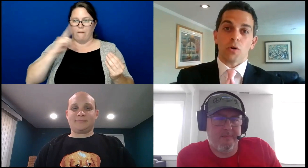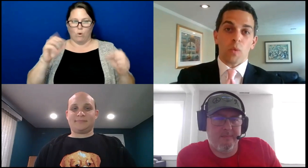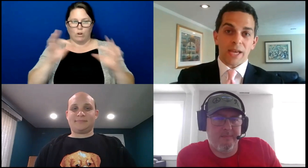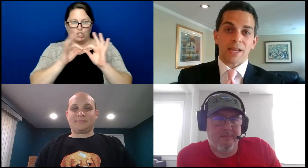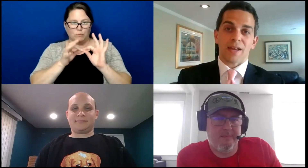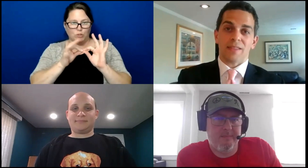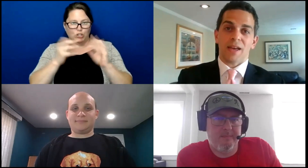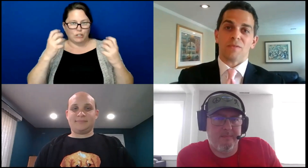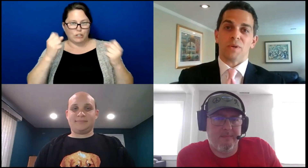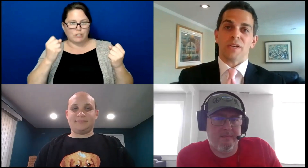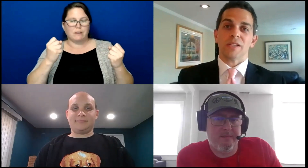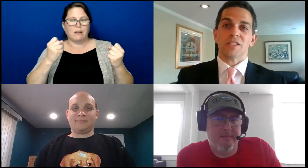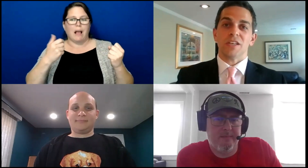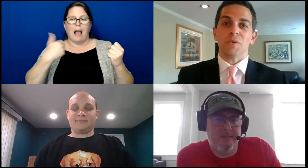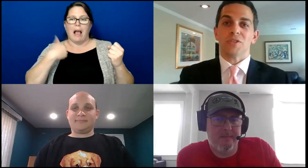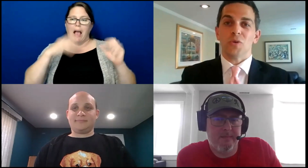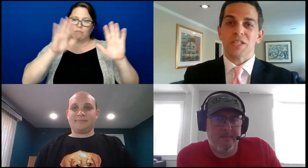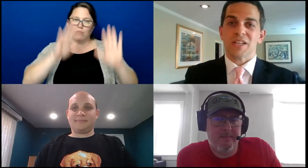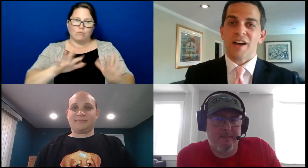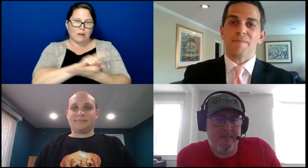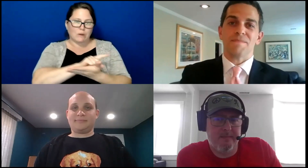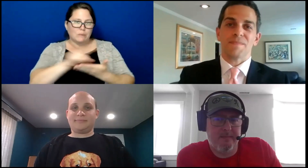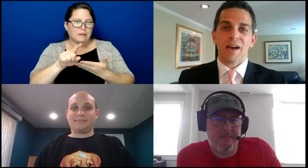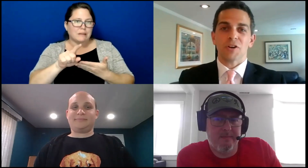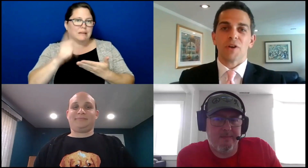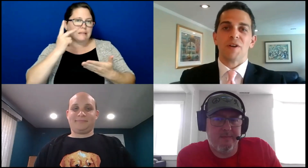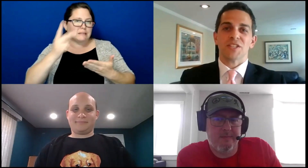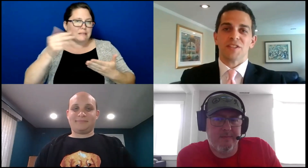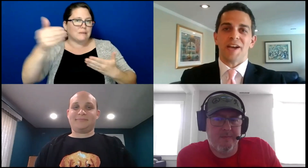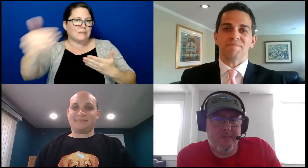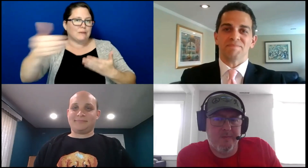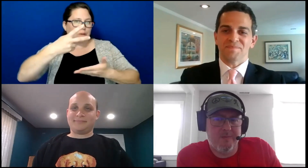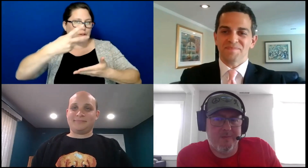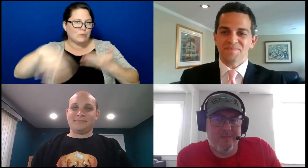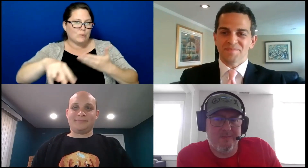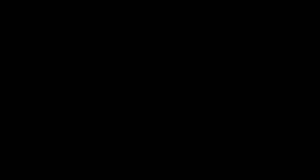rest of your week and that we see you in 2 weeks' time. Have a great rest of the day.